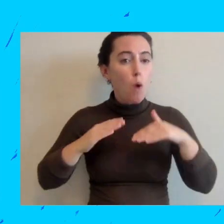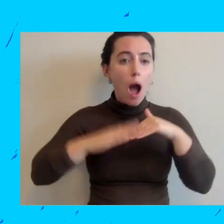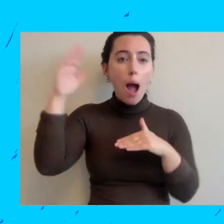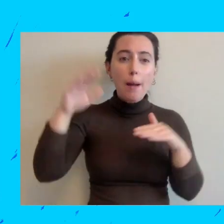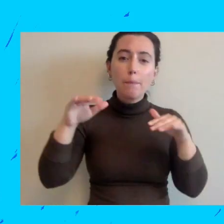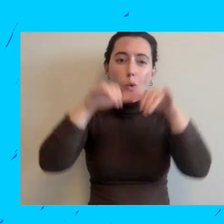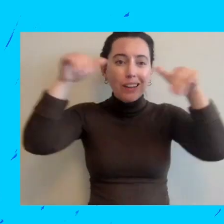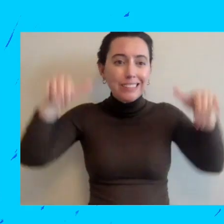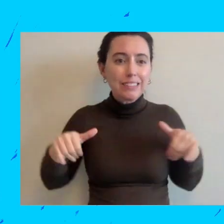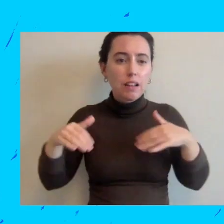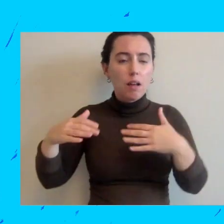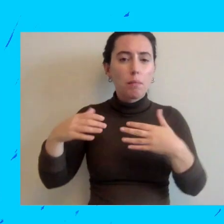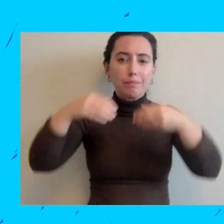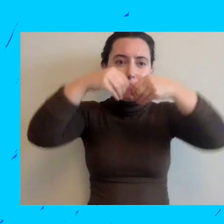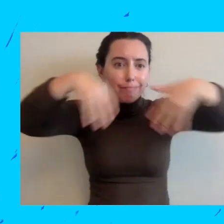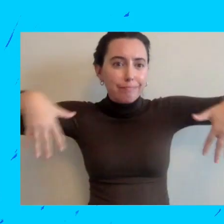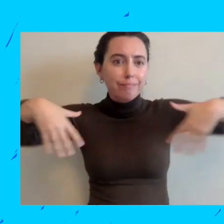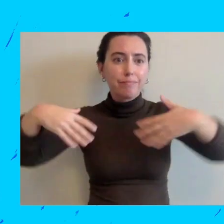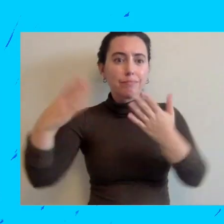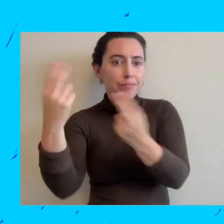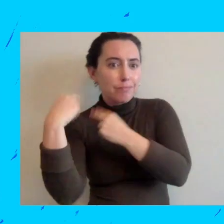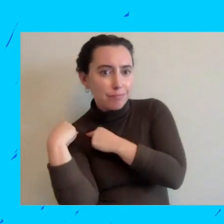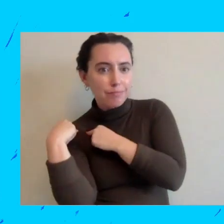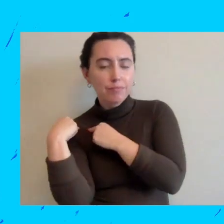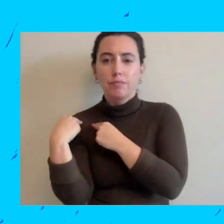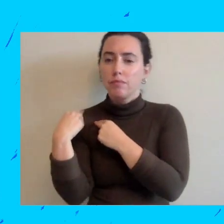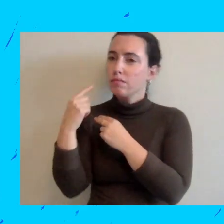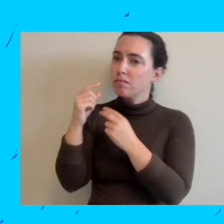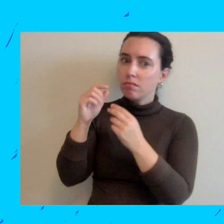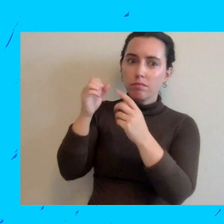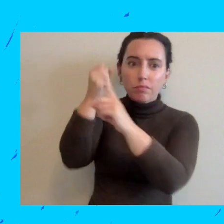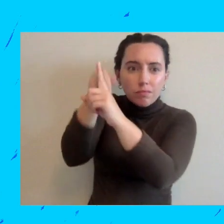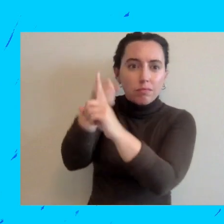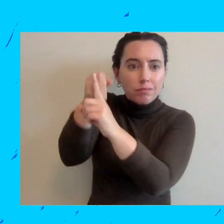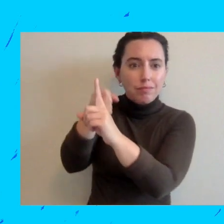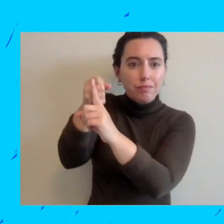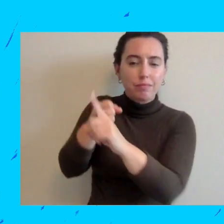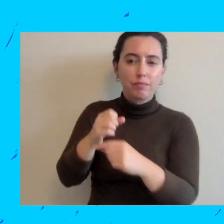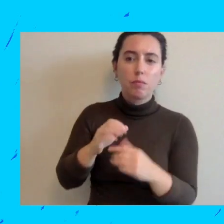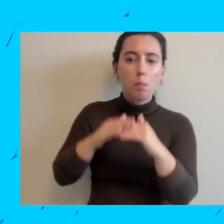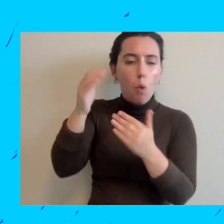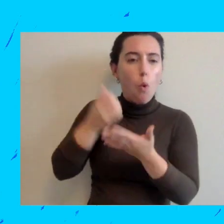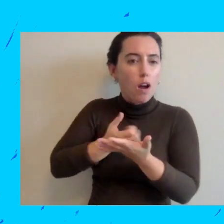measure progress and platforms for our voices to be heard.